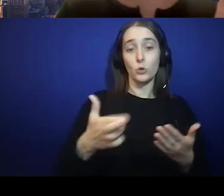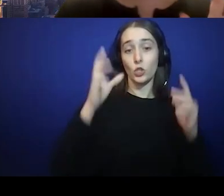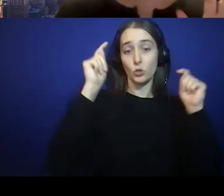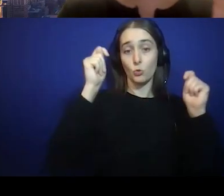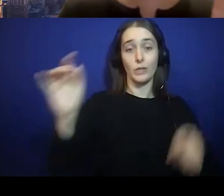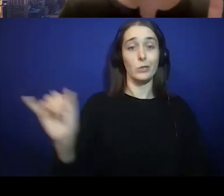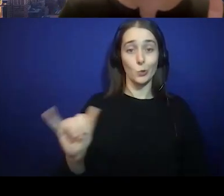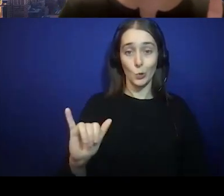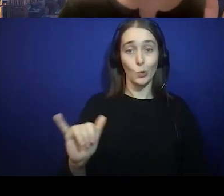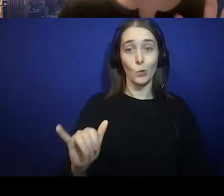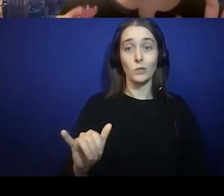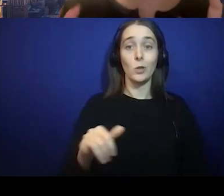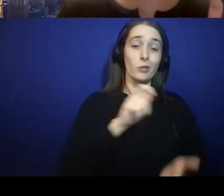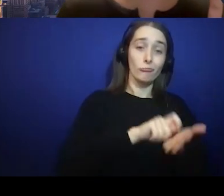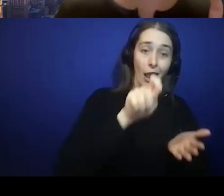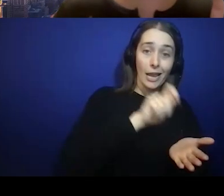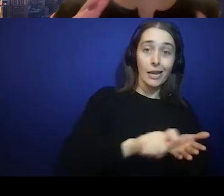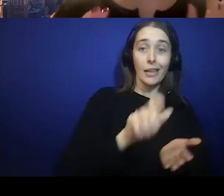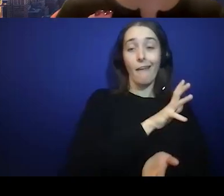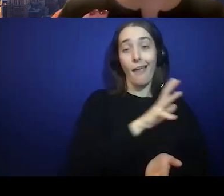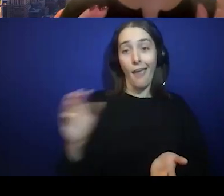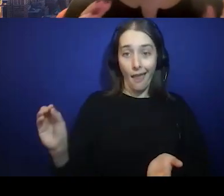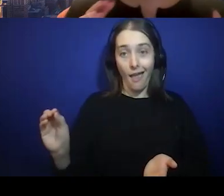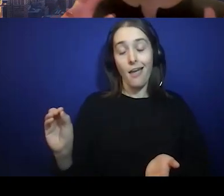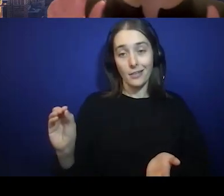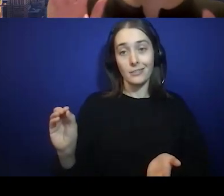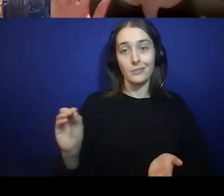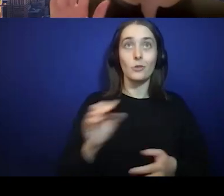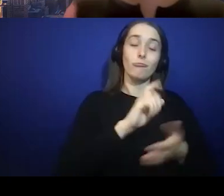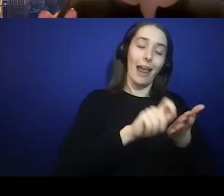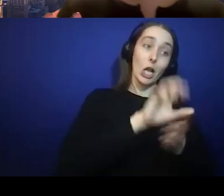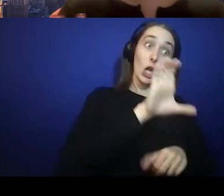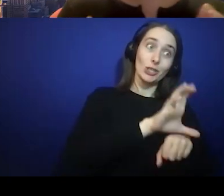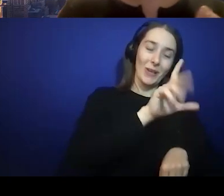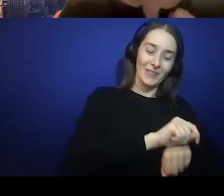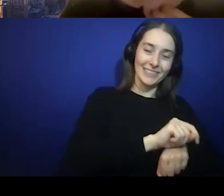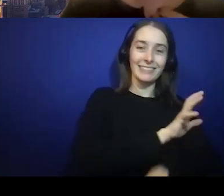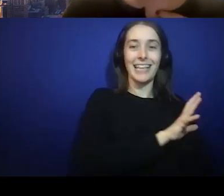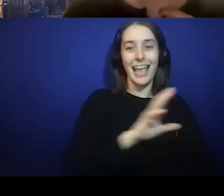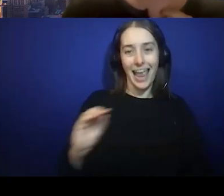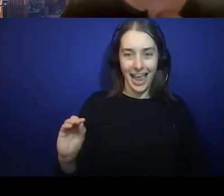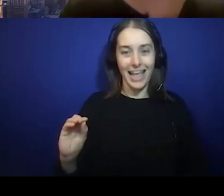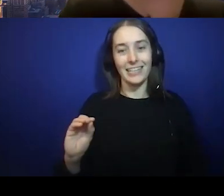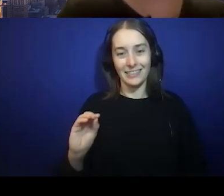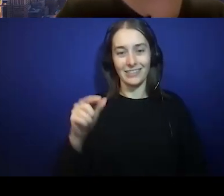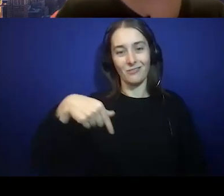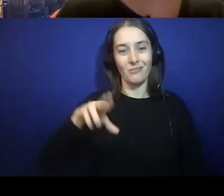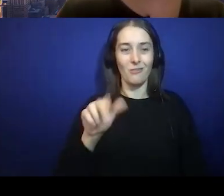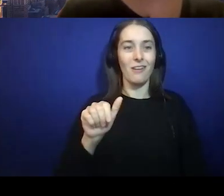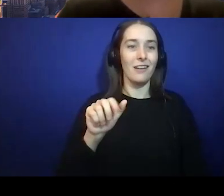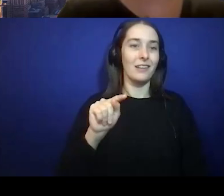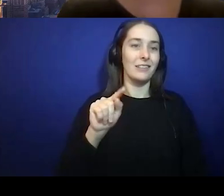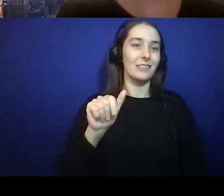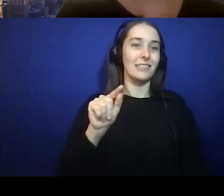both the writing fellows as well as writing consultants, excuse me, and quantitative fellows. You can access